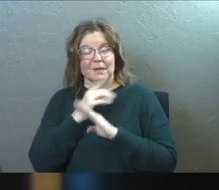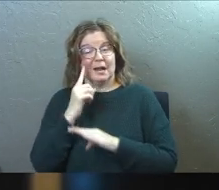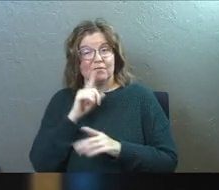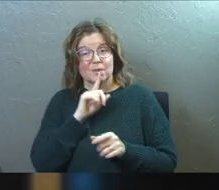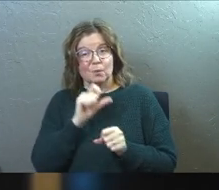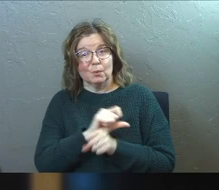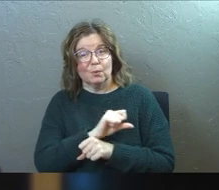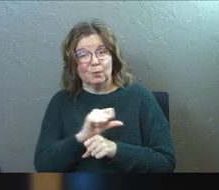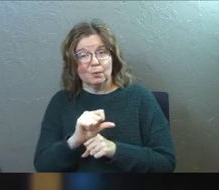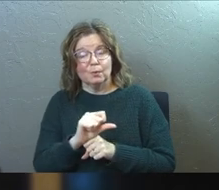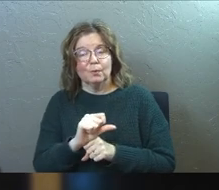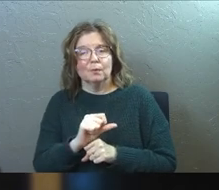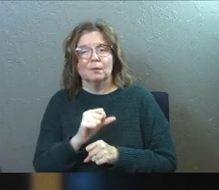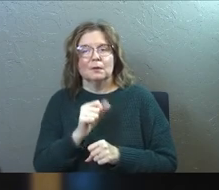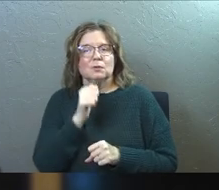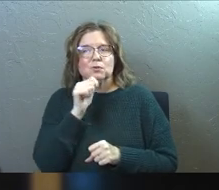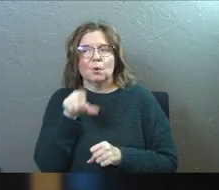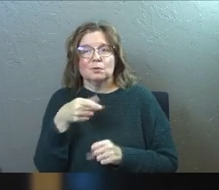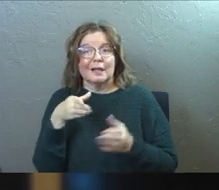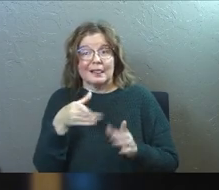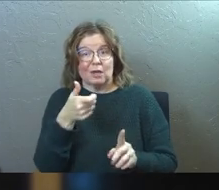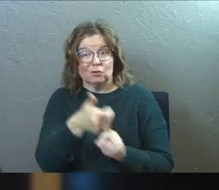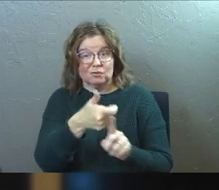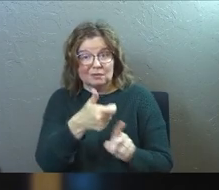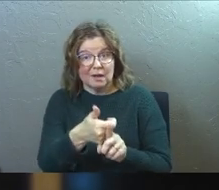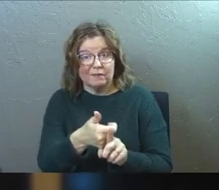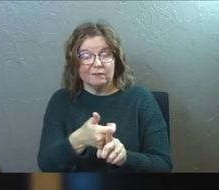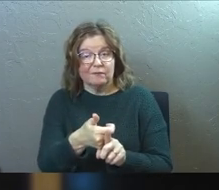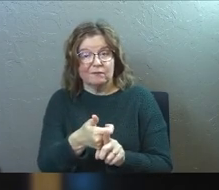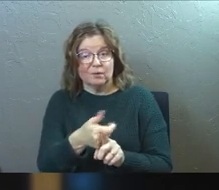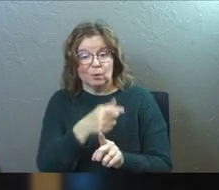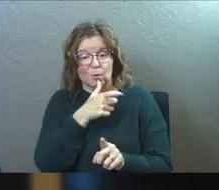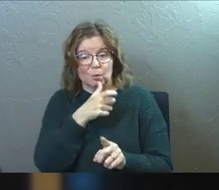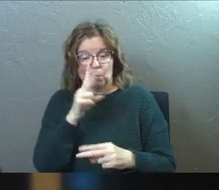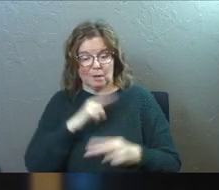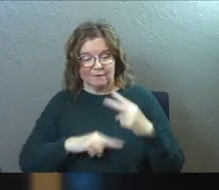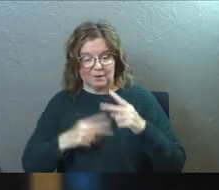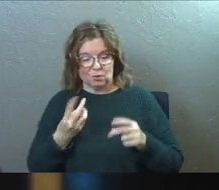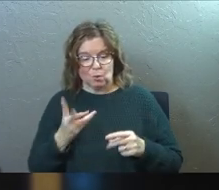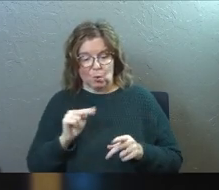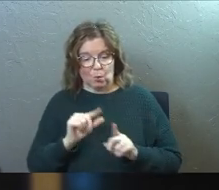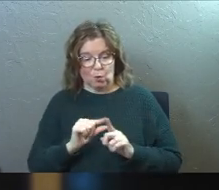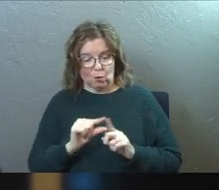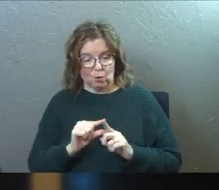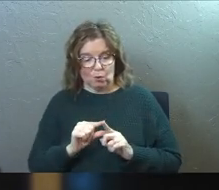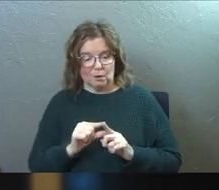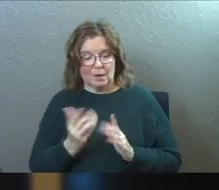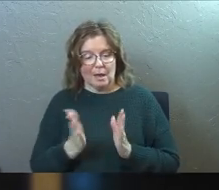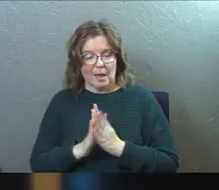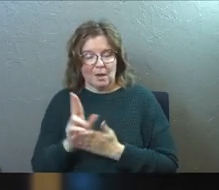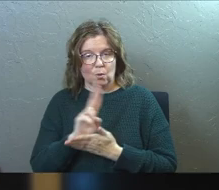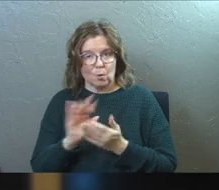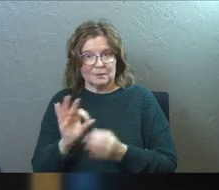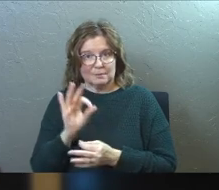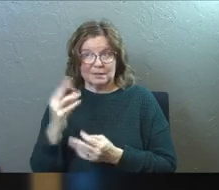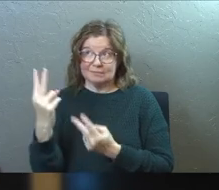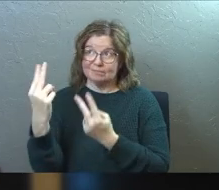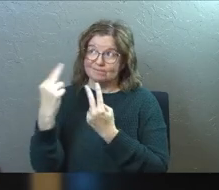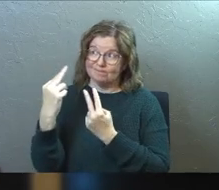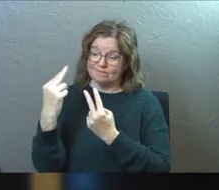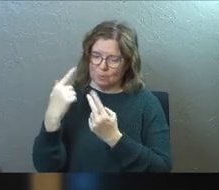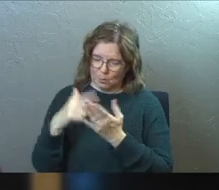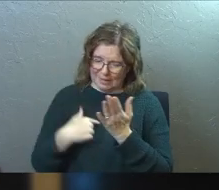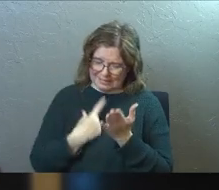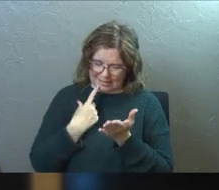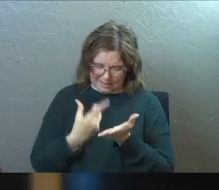real. Don't just let you, yourself, be the one who evaluates your own words. Ask the Holy Spirit, is what I'm about